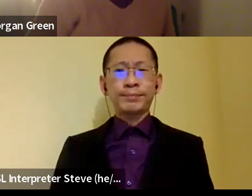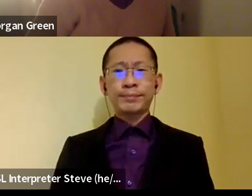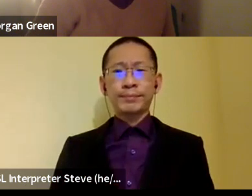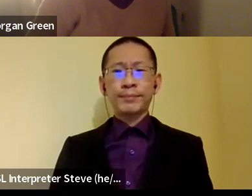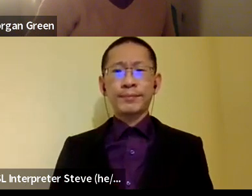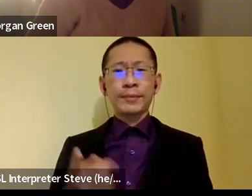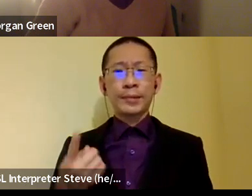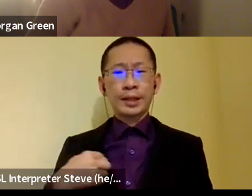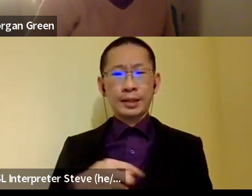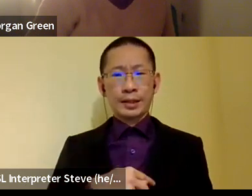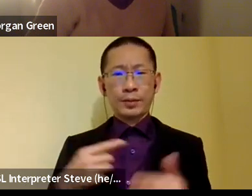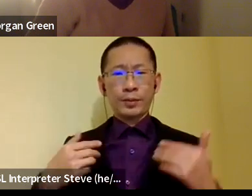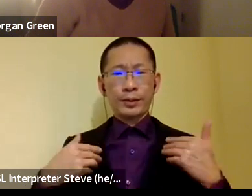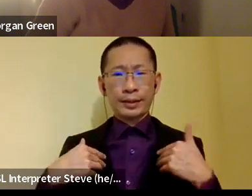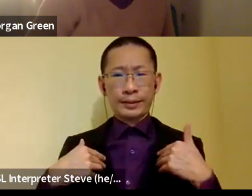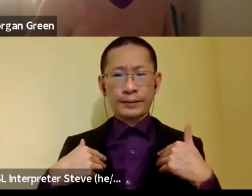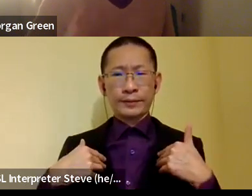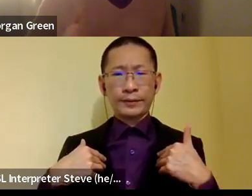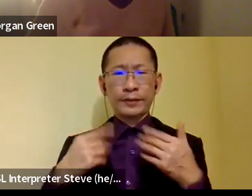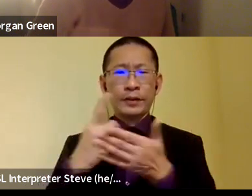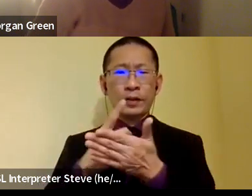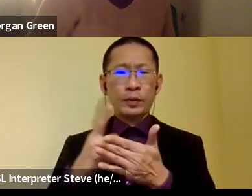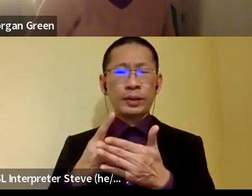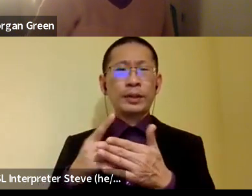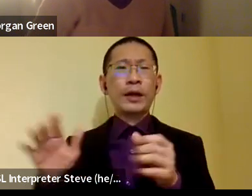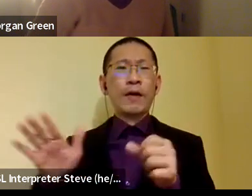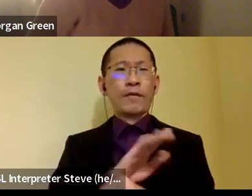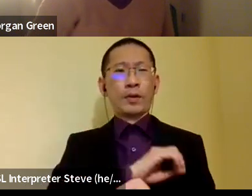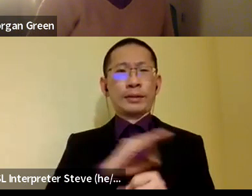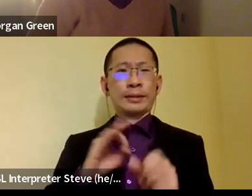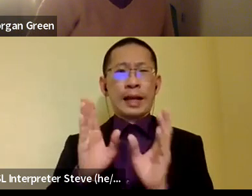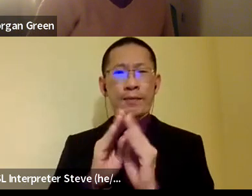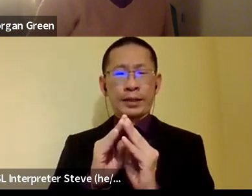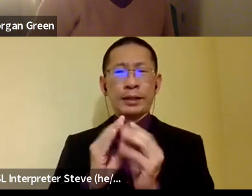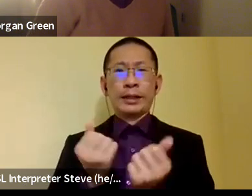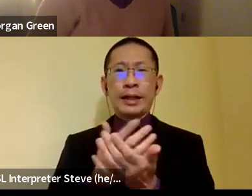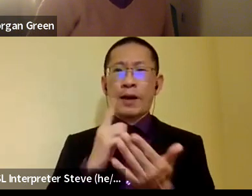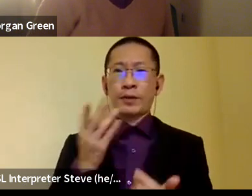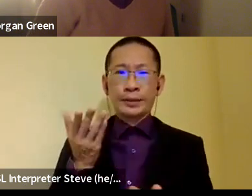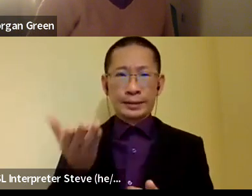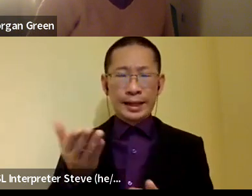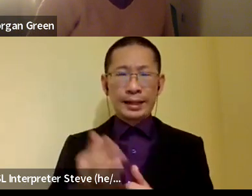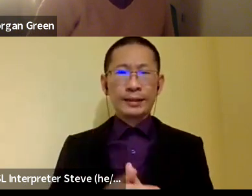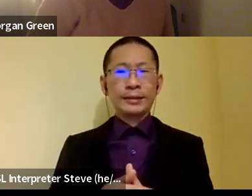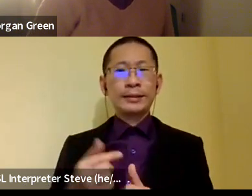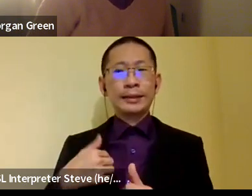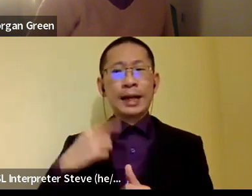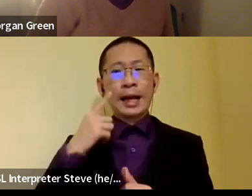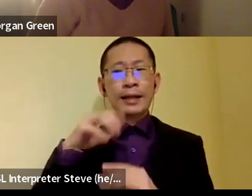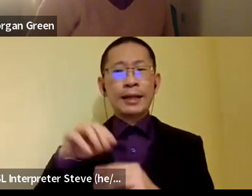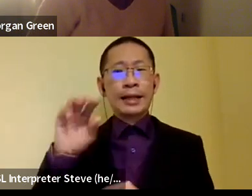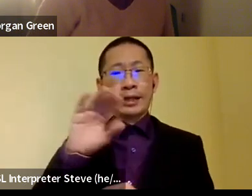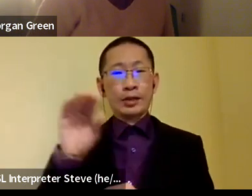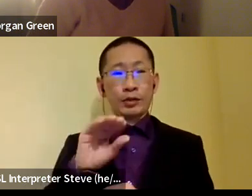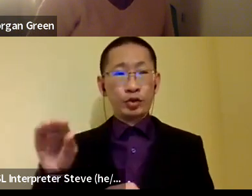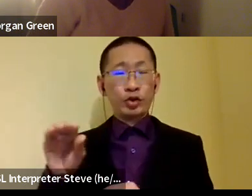And then we have also a weekly full staff meeting where everybody's present. So I think in the Zoom